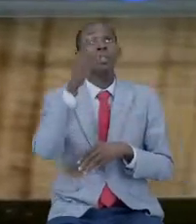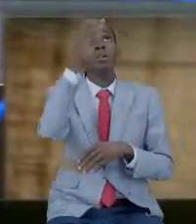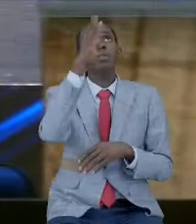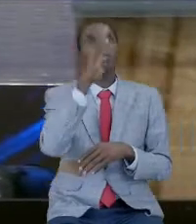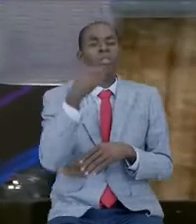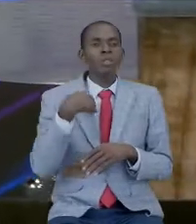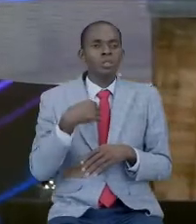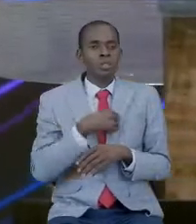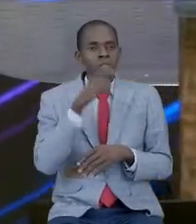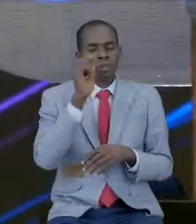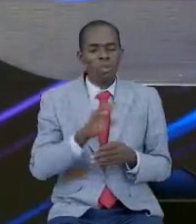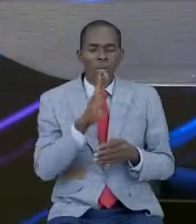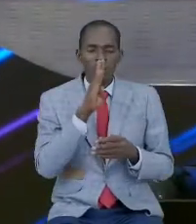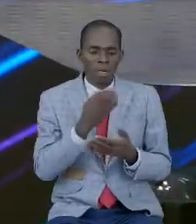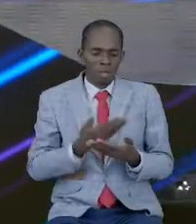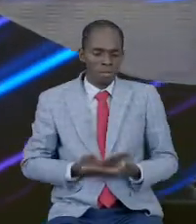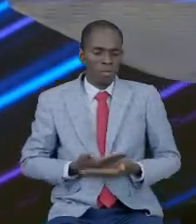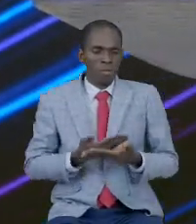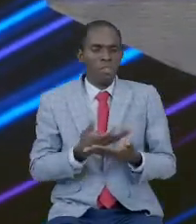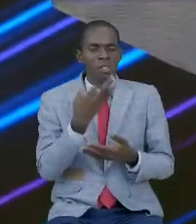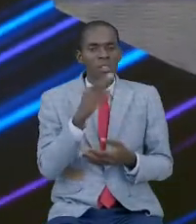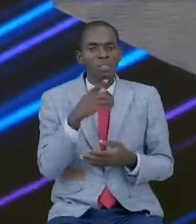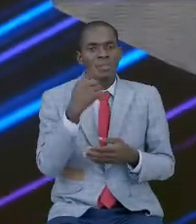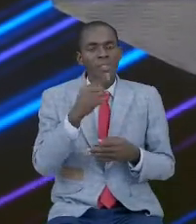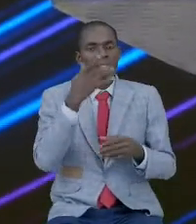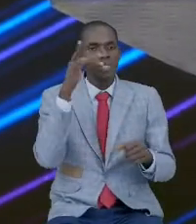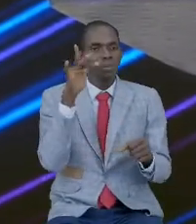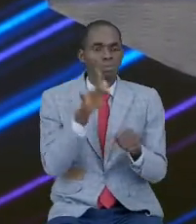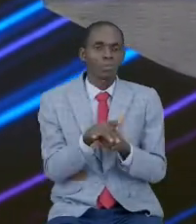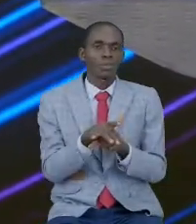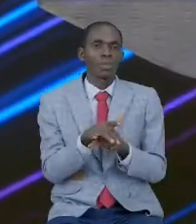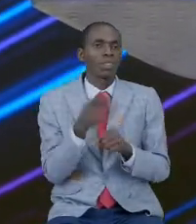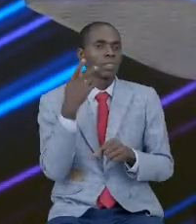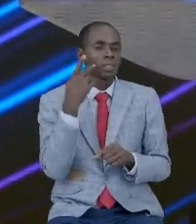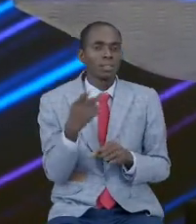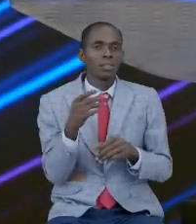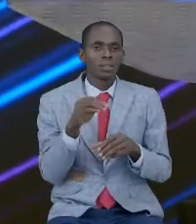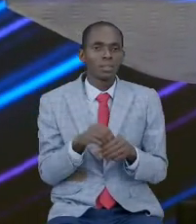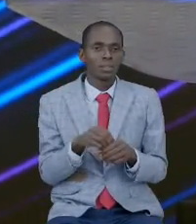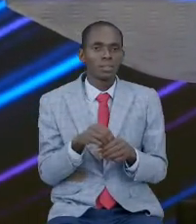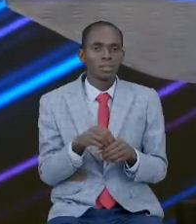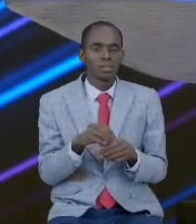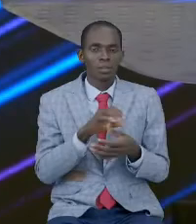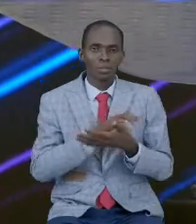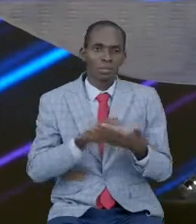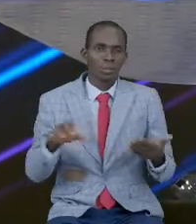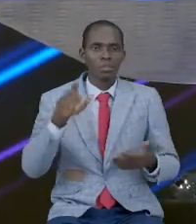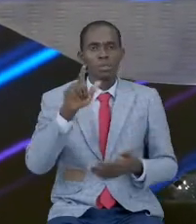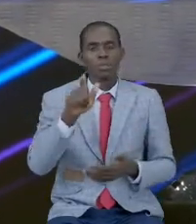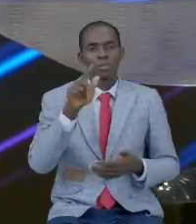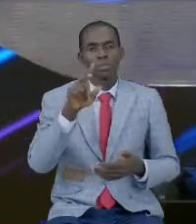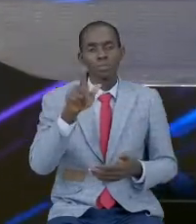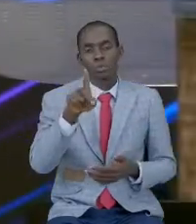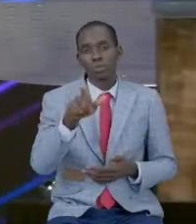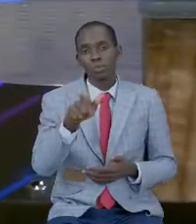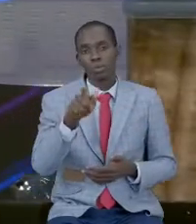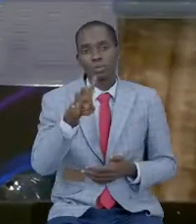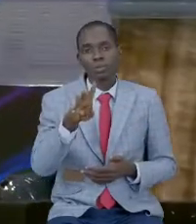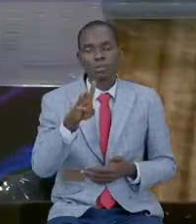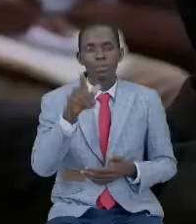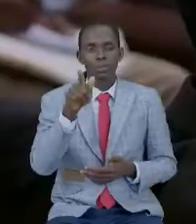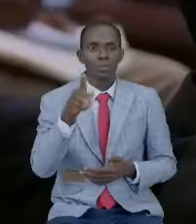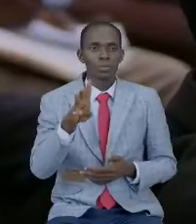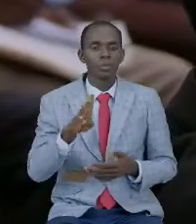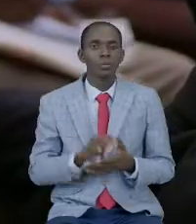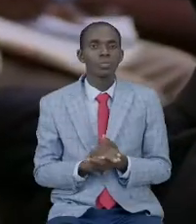born of the promise. Look at verse 24. In verse